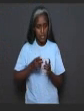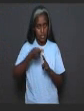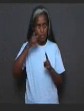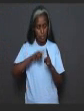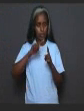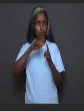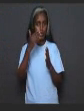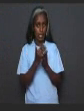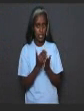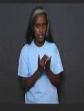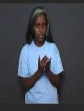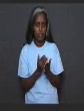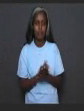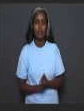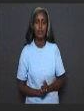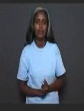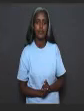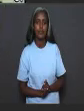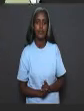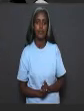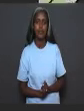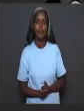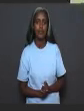Let's get back to our lesson.